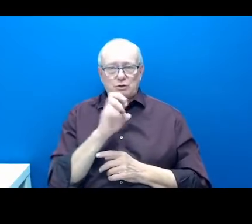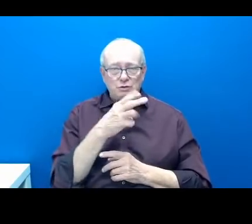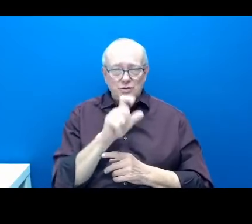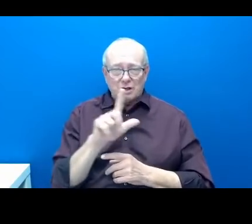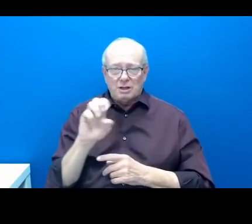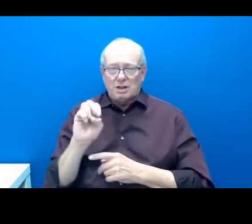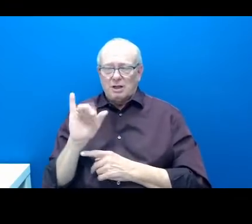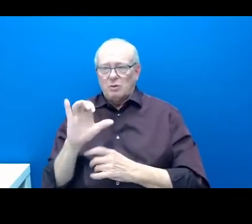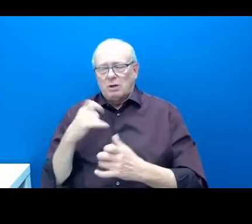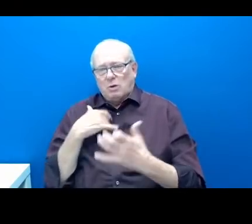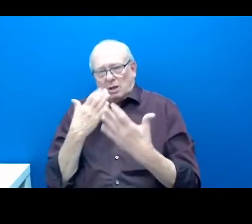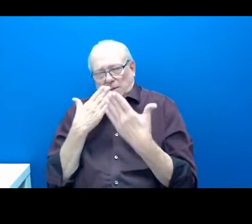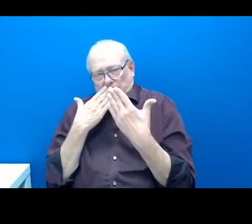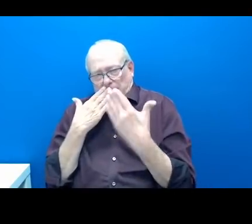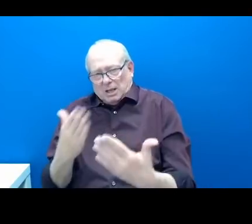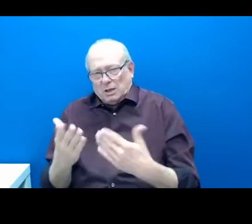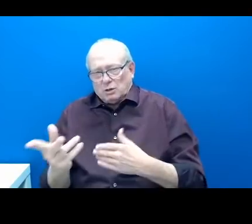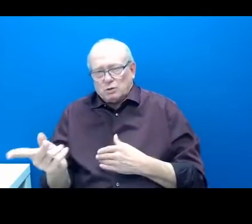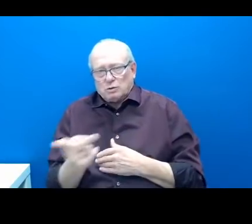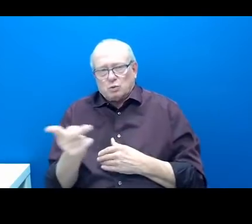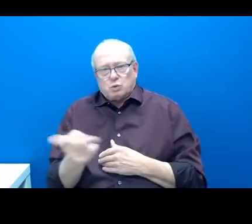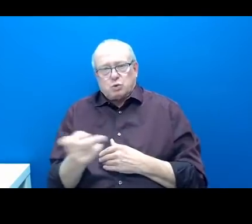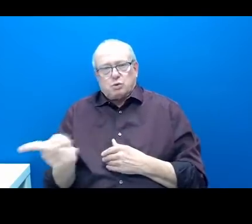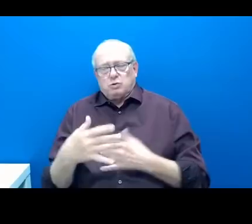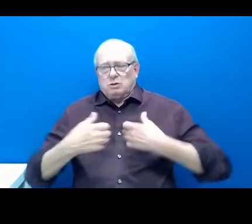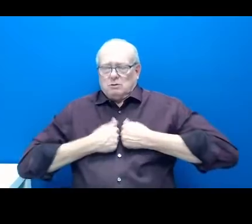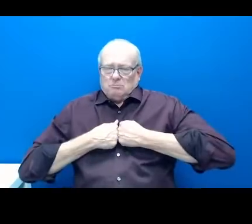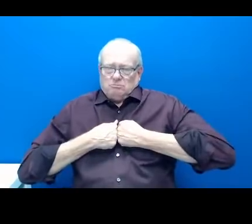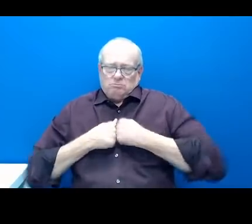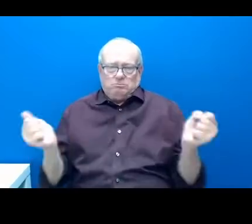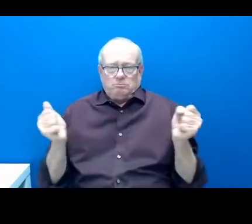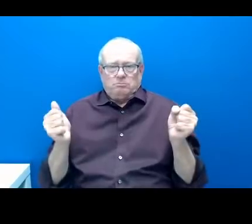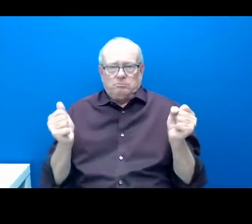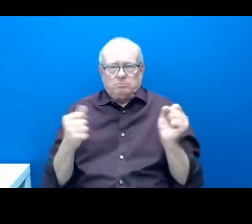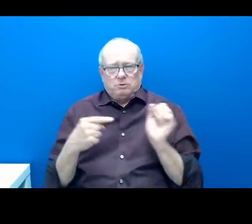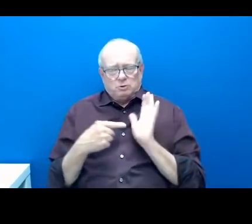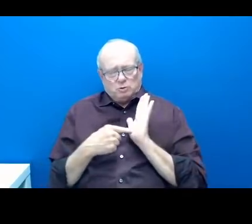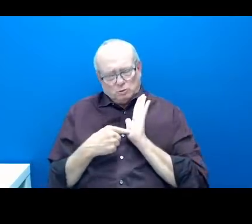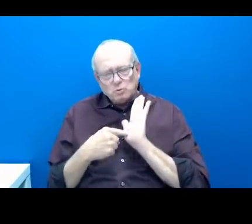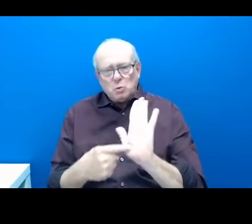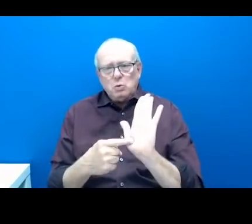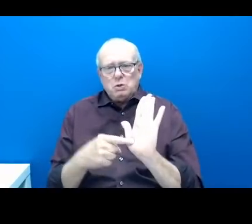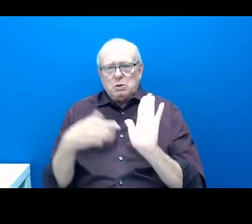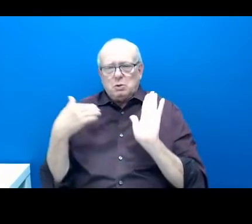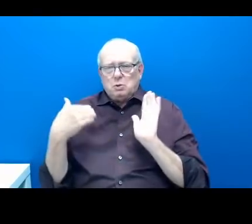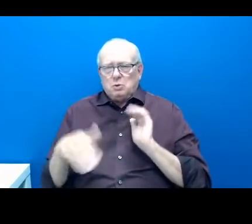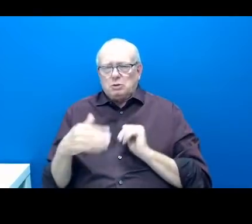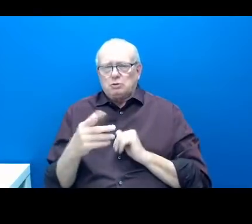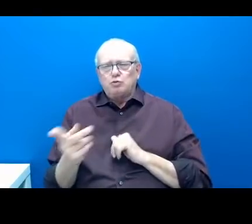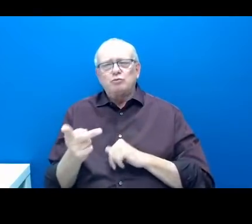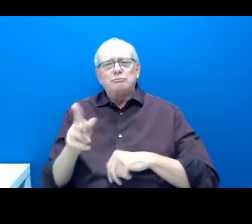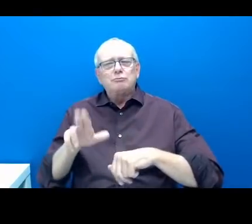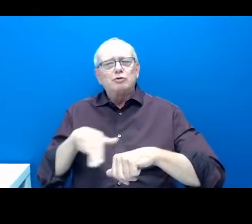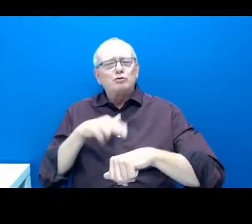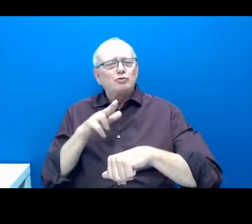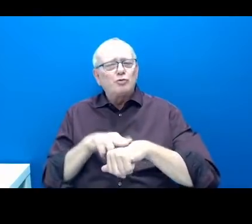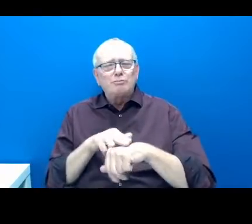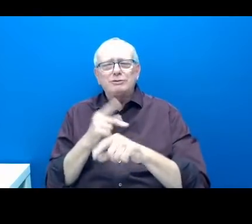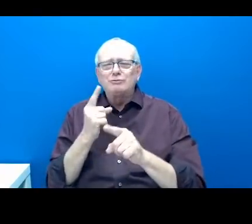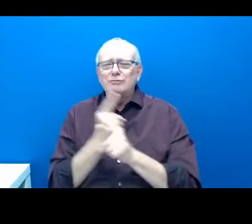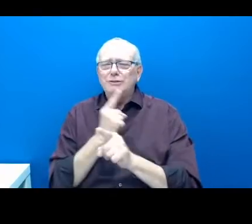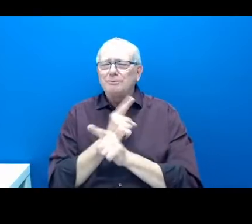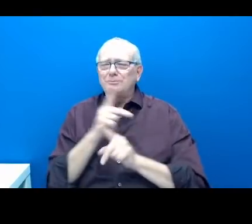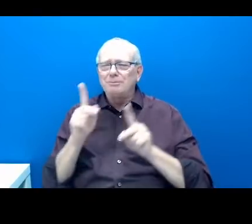incredible vulnerability, which I think is something that Albertans need to see, that you are everyday people that are